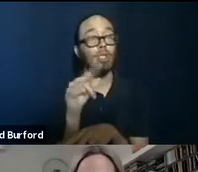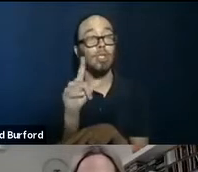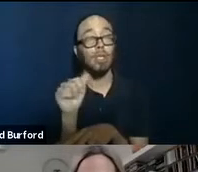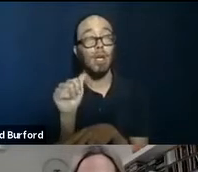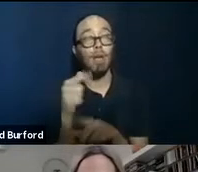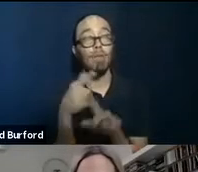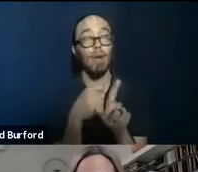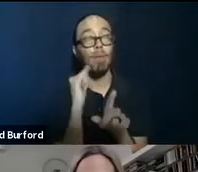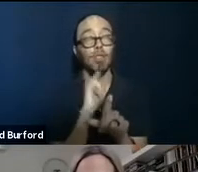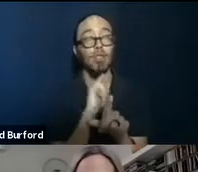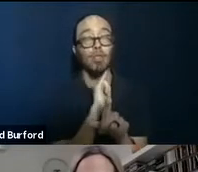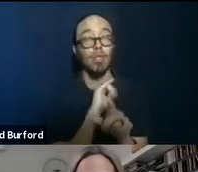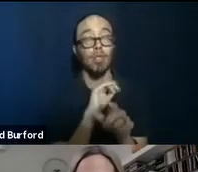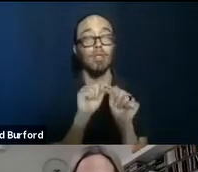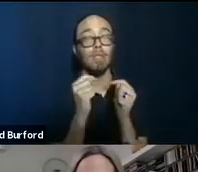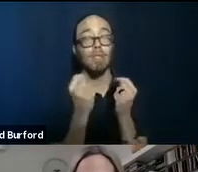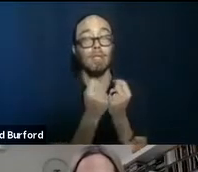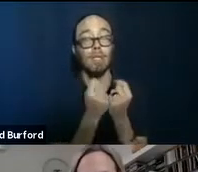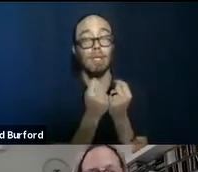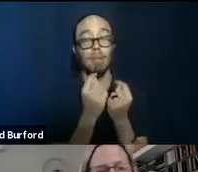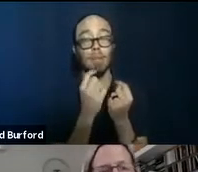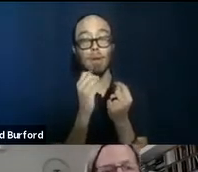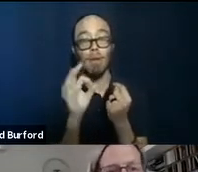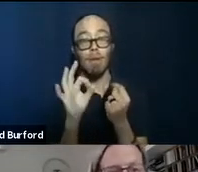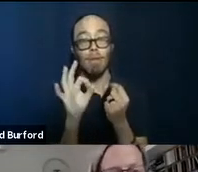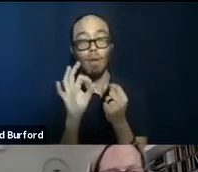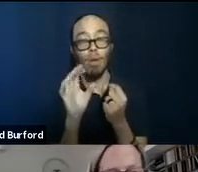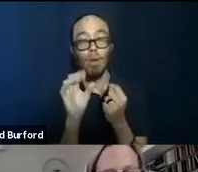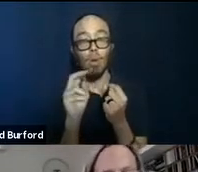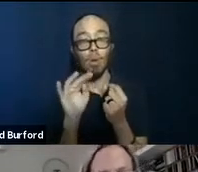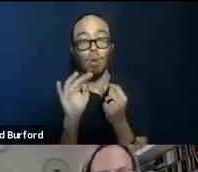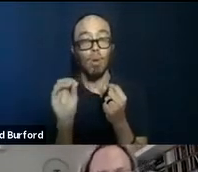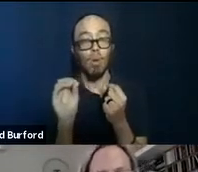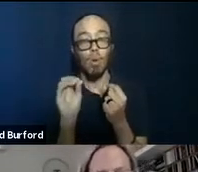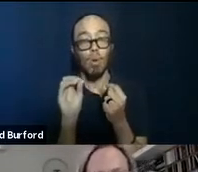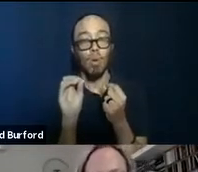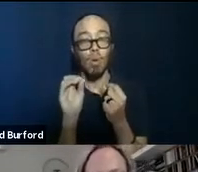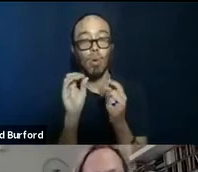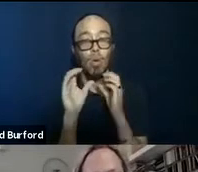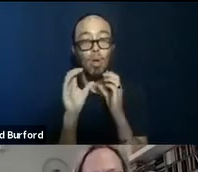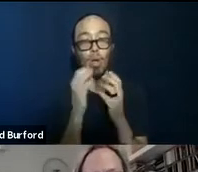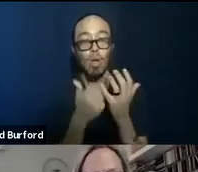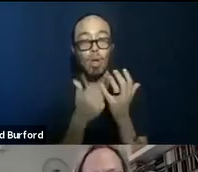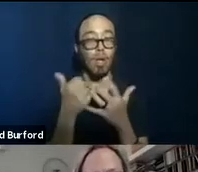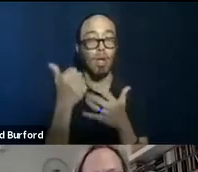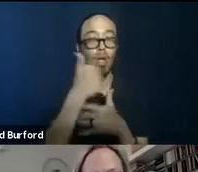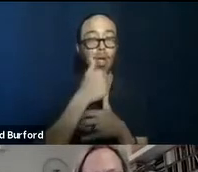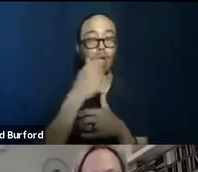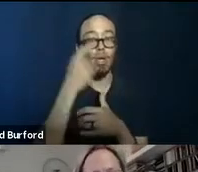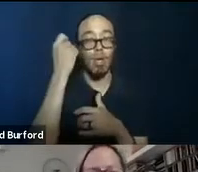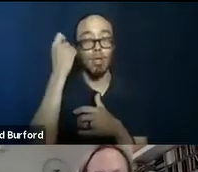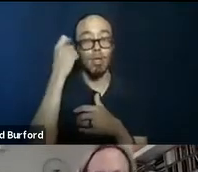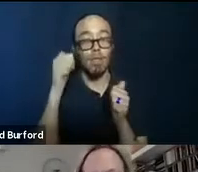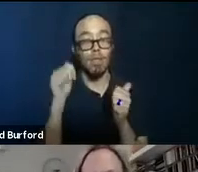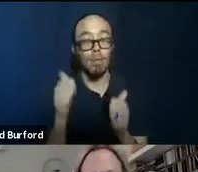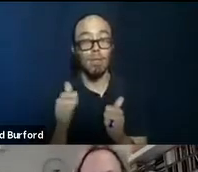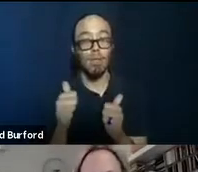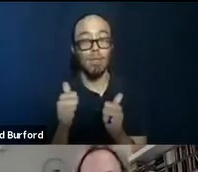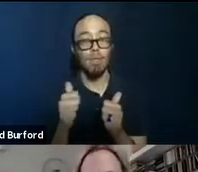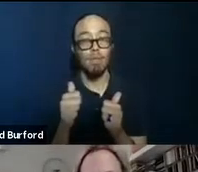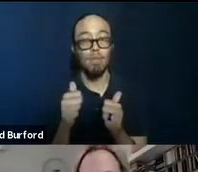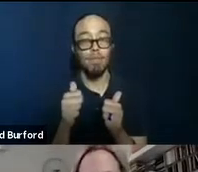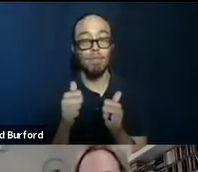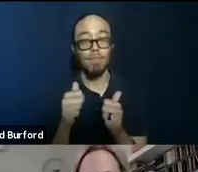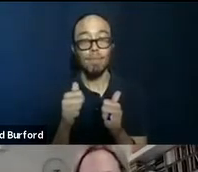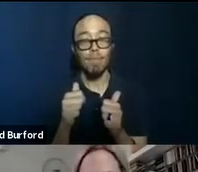the Dean of Students in Ono Academic College, head of the Israeli Institute on Cognitive Accessibility of Agudat Ami